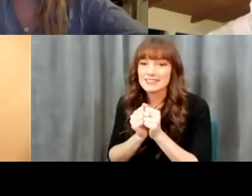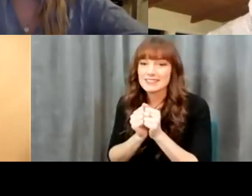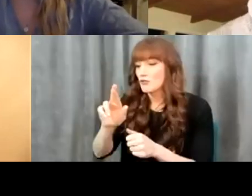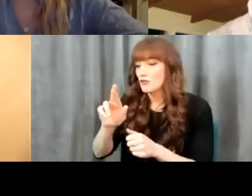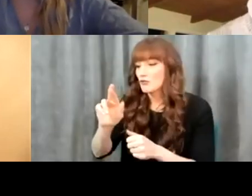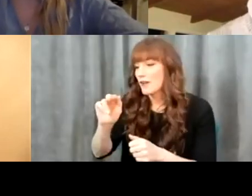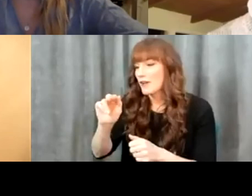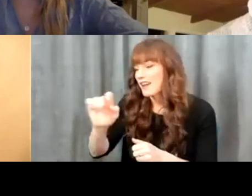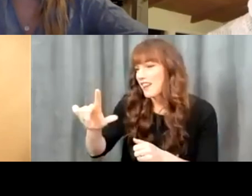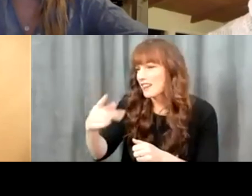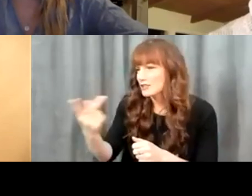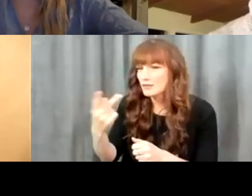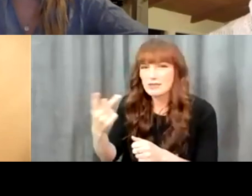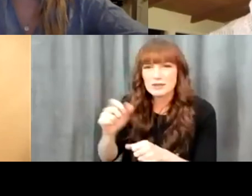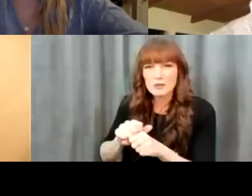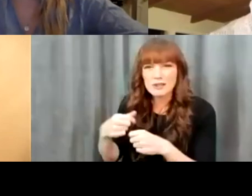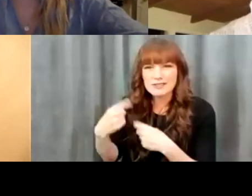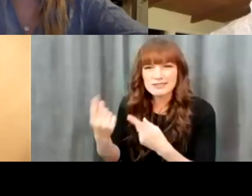with for